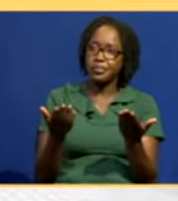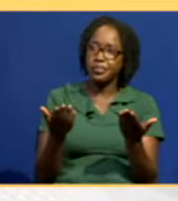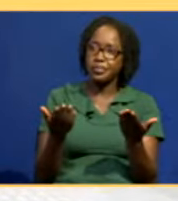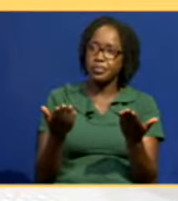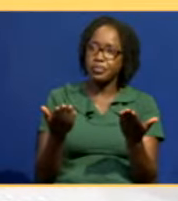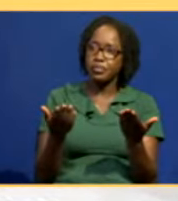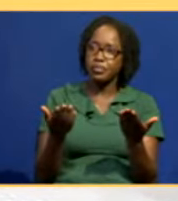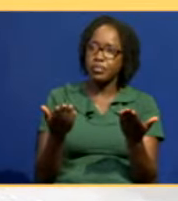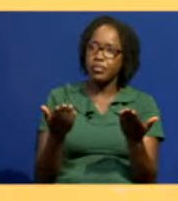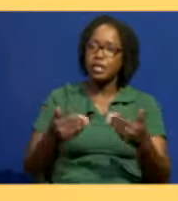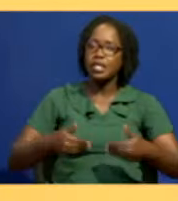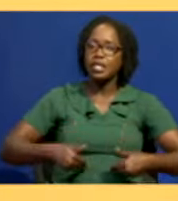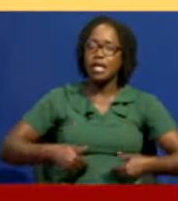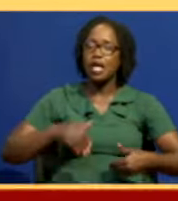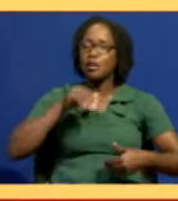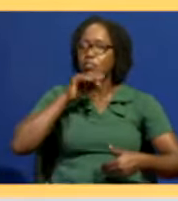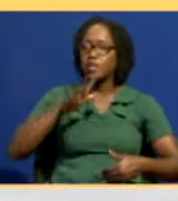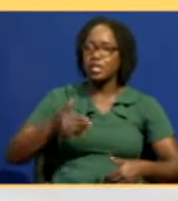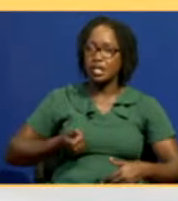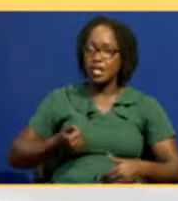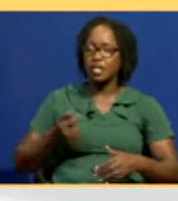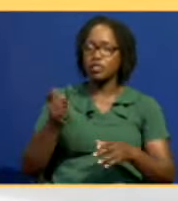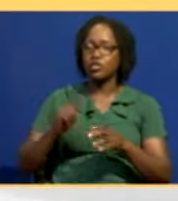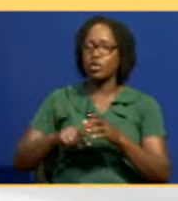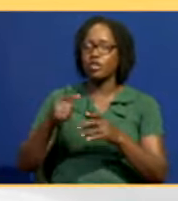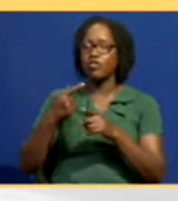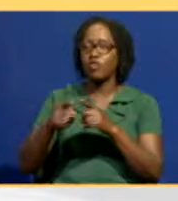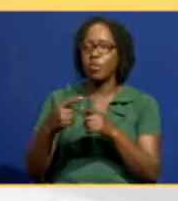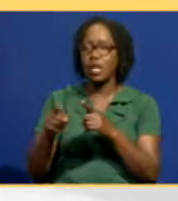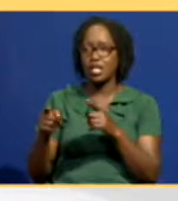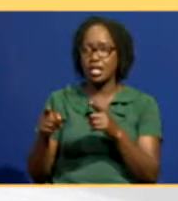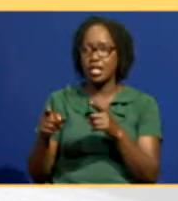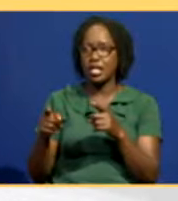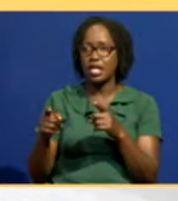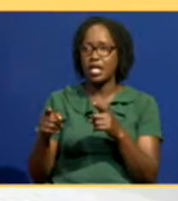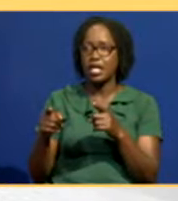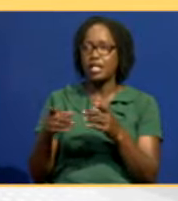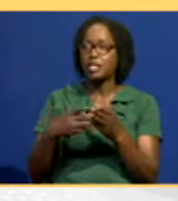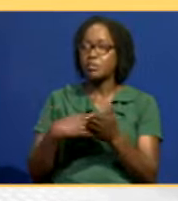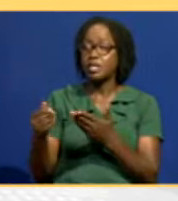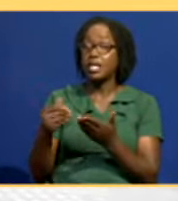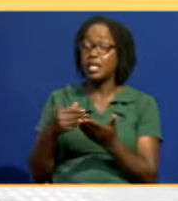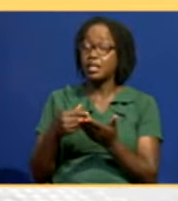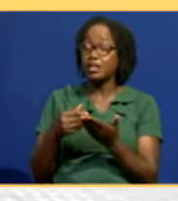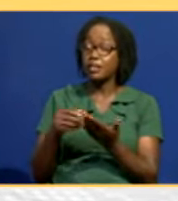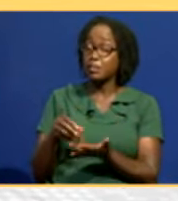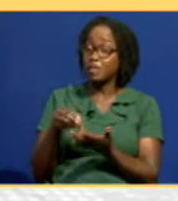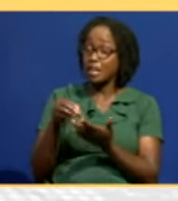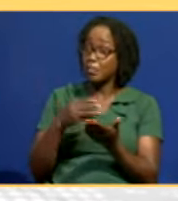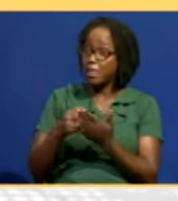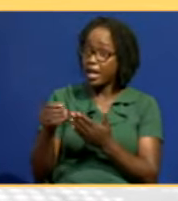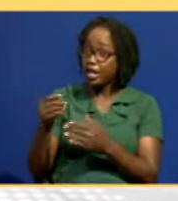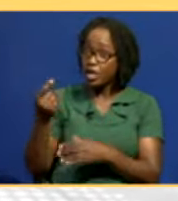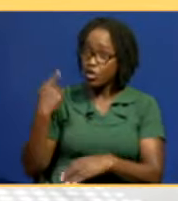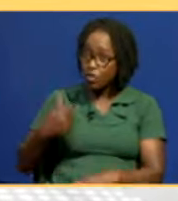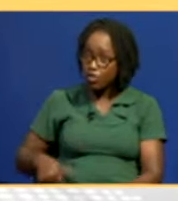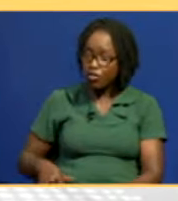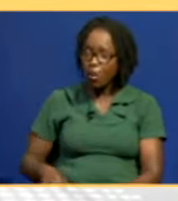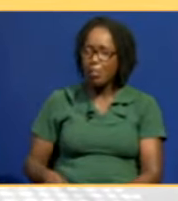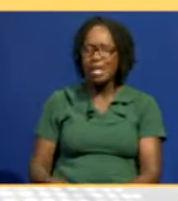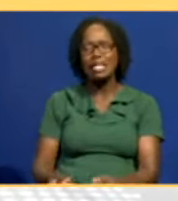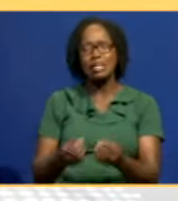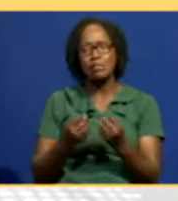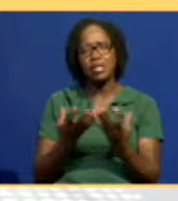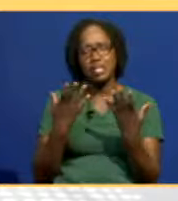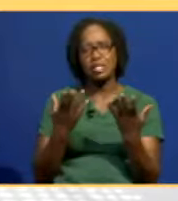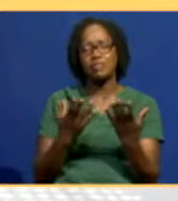taking our young boys and girls to school. Particularly the buying of uniforms is still very high, considering the